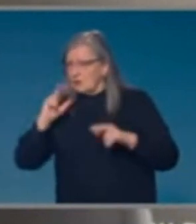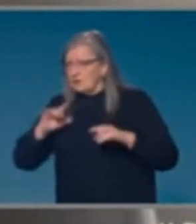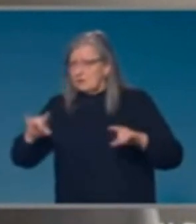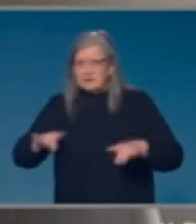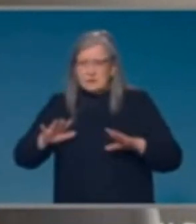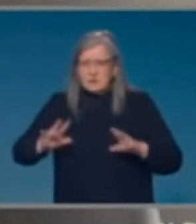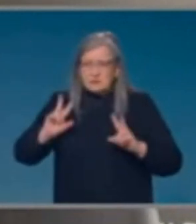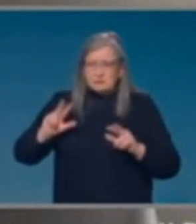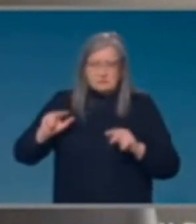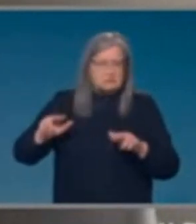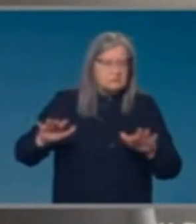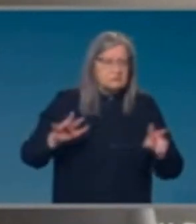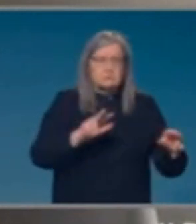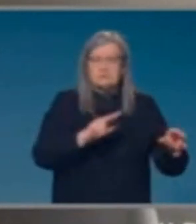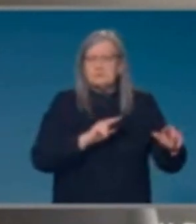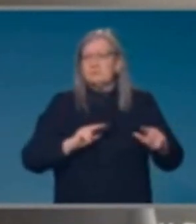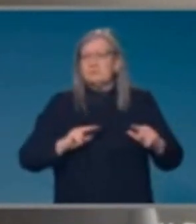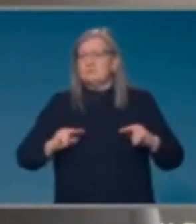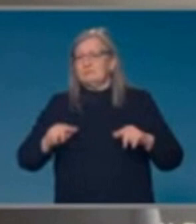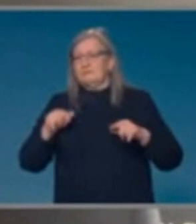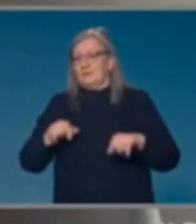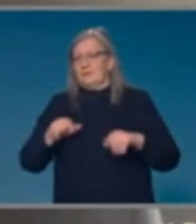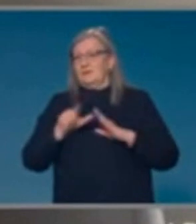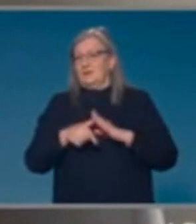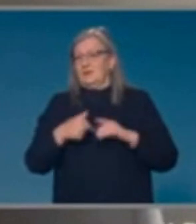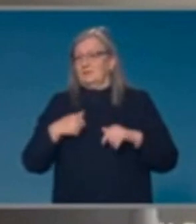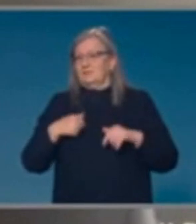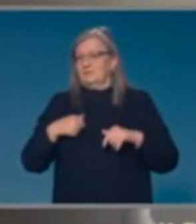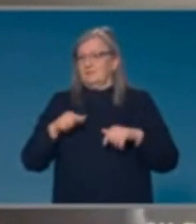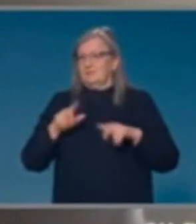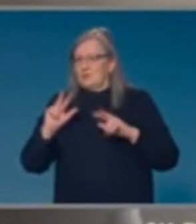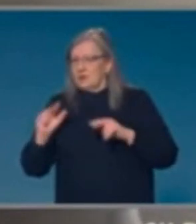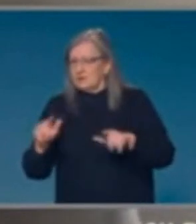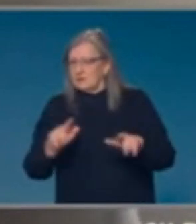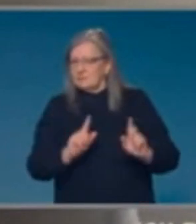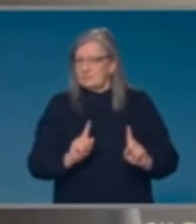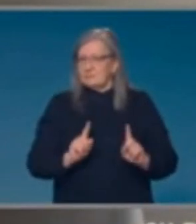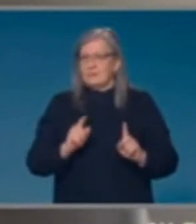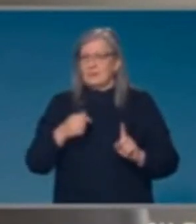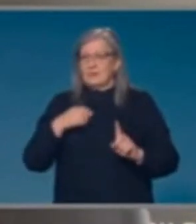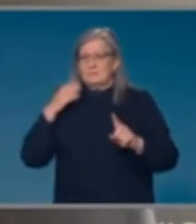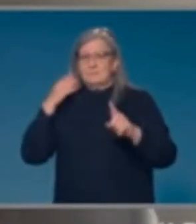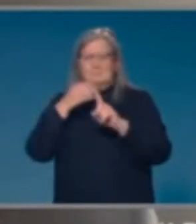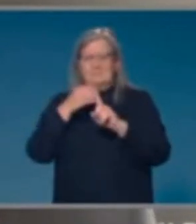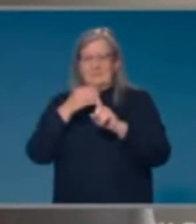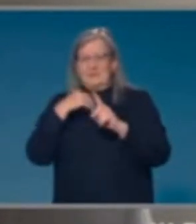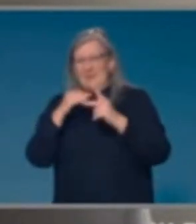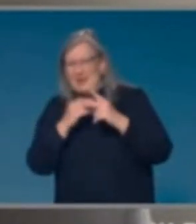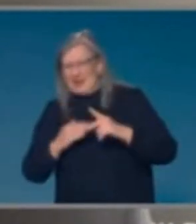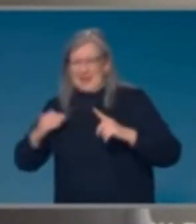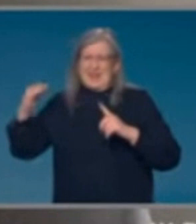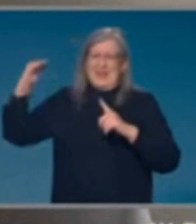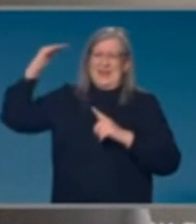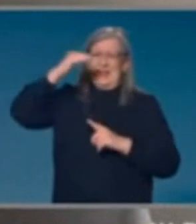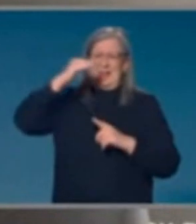and we dramatically lifted our ambition from what it was under Labor when they were in